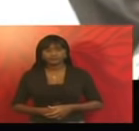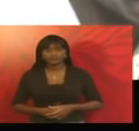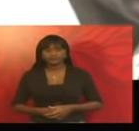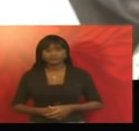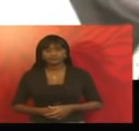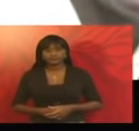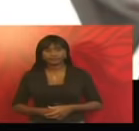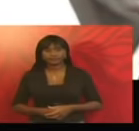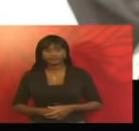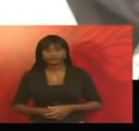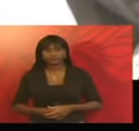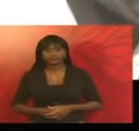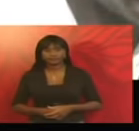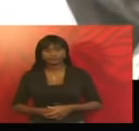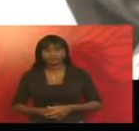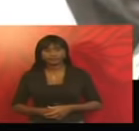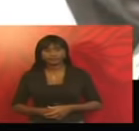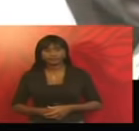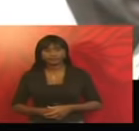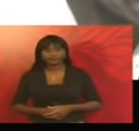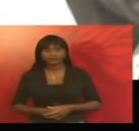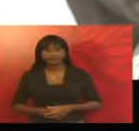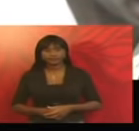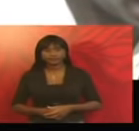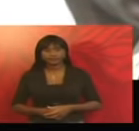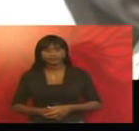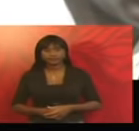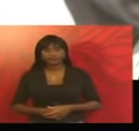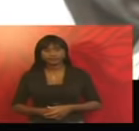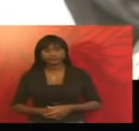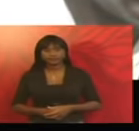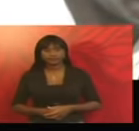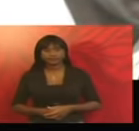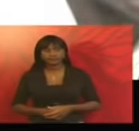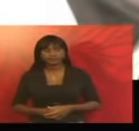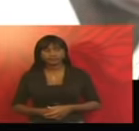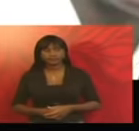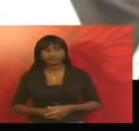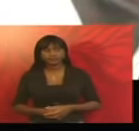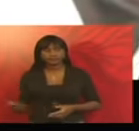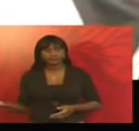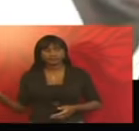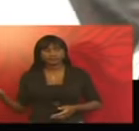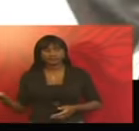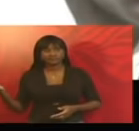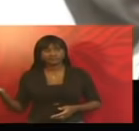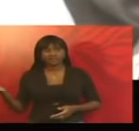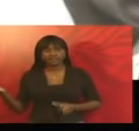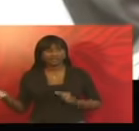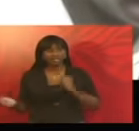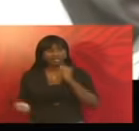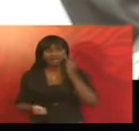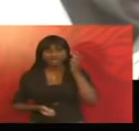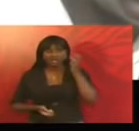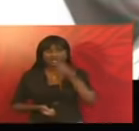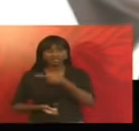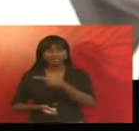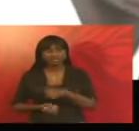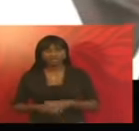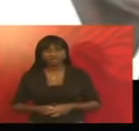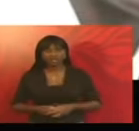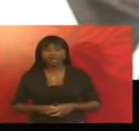to Dr. Alain, Dr. Hines, and of course CEO Davlin Thomas.